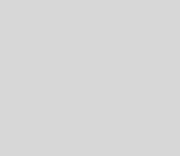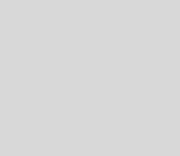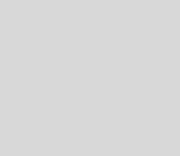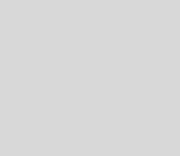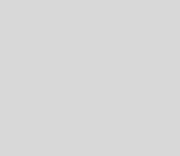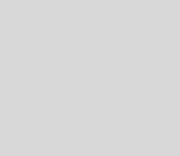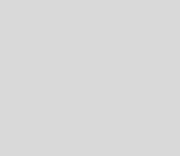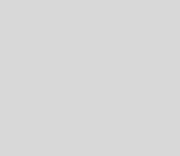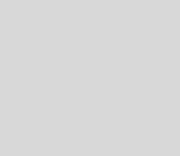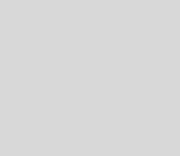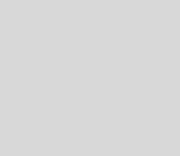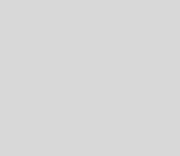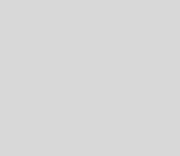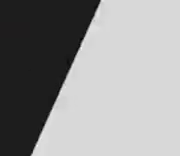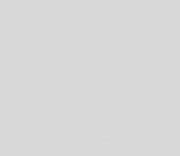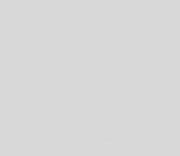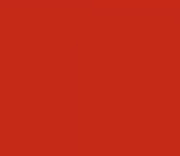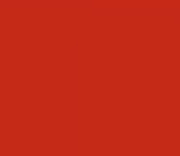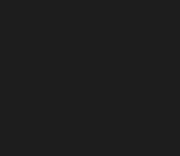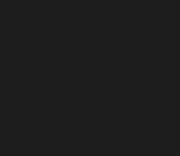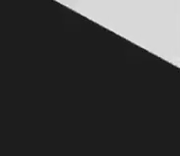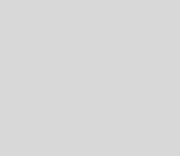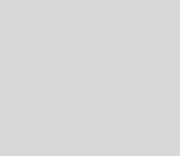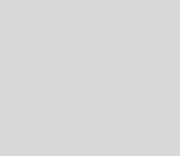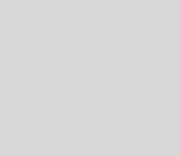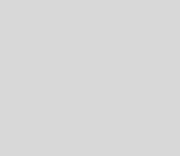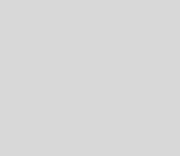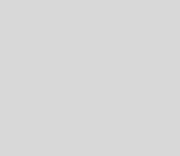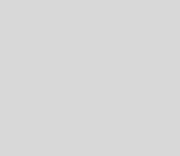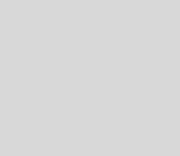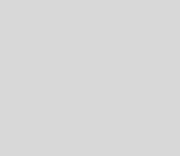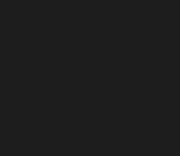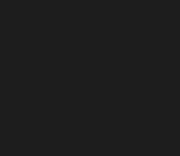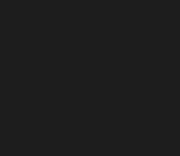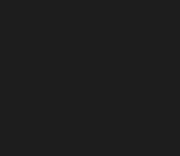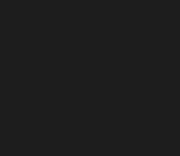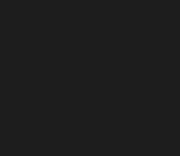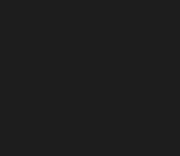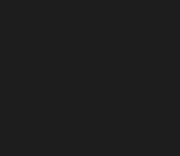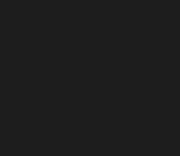This is TTT.